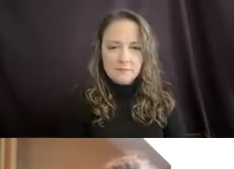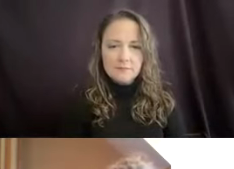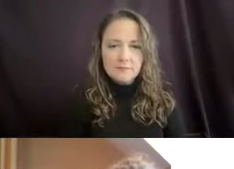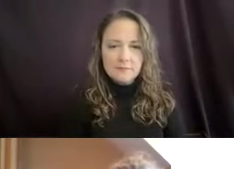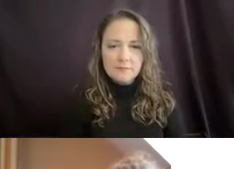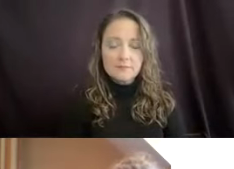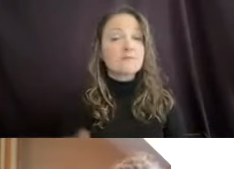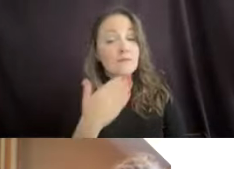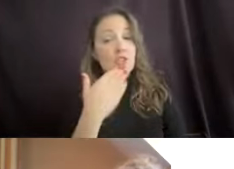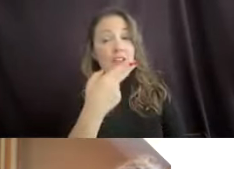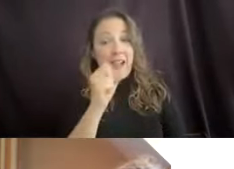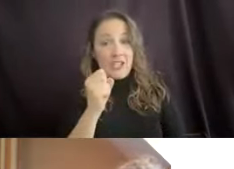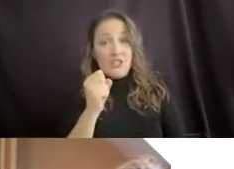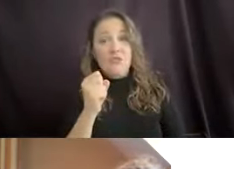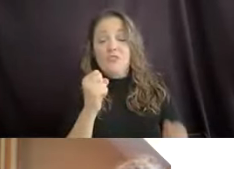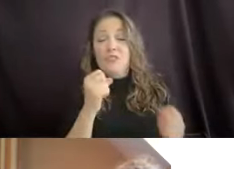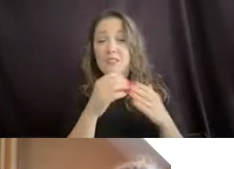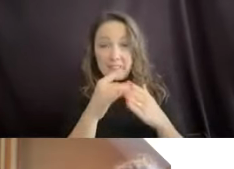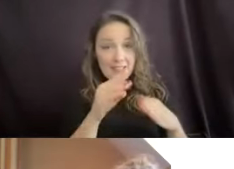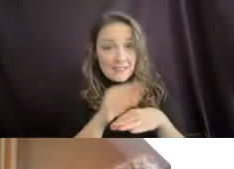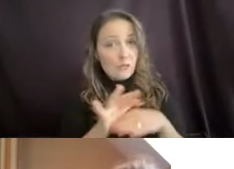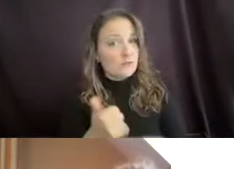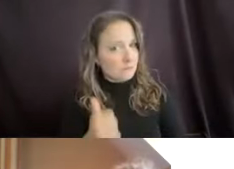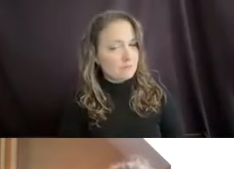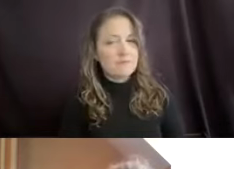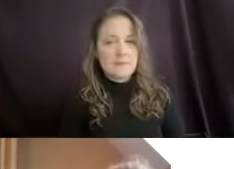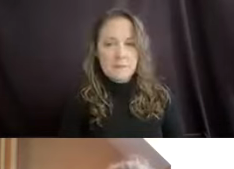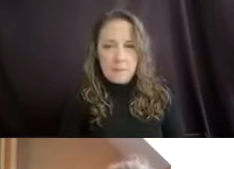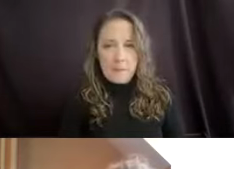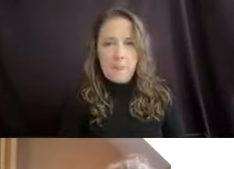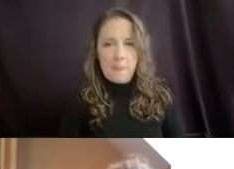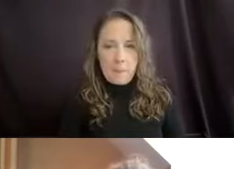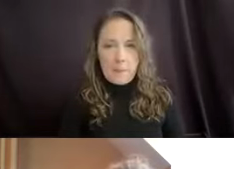high school guidance counselor, friends, yeah.